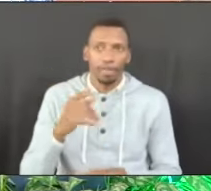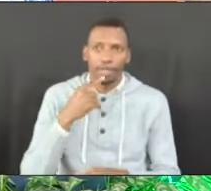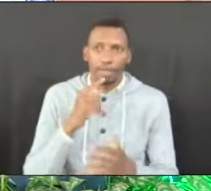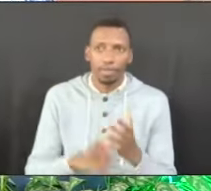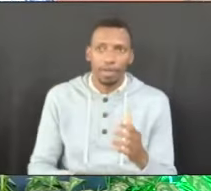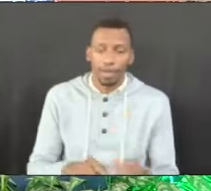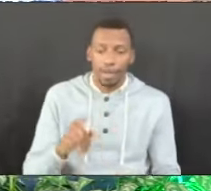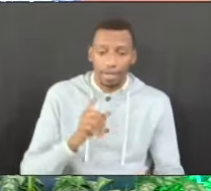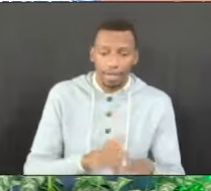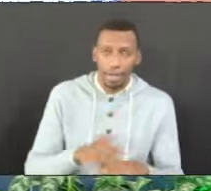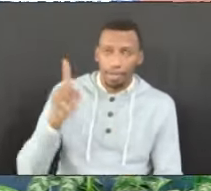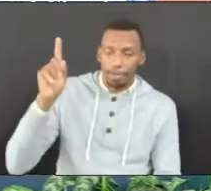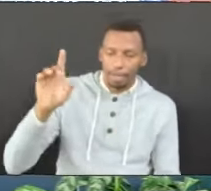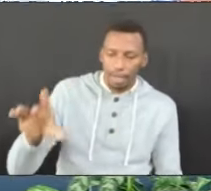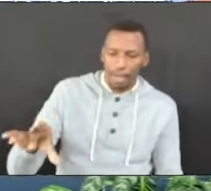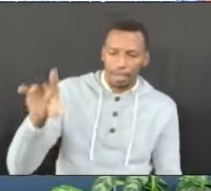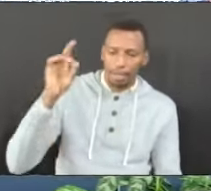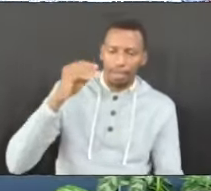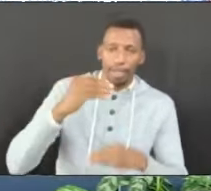the scroll,